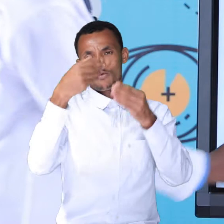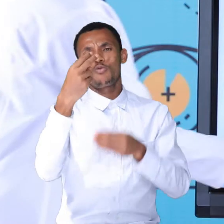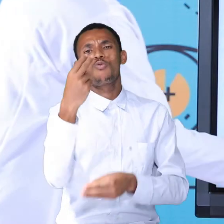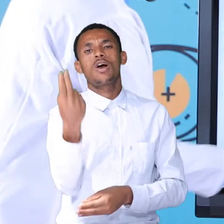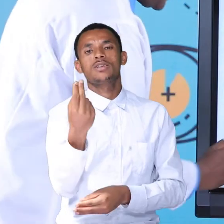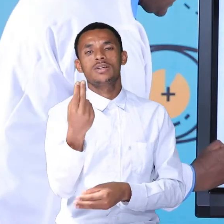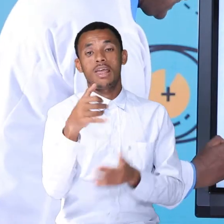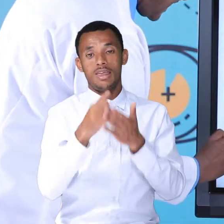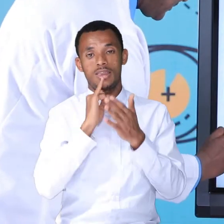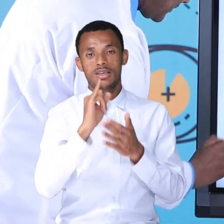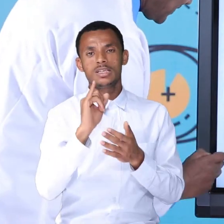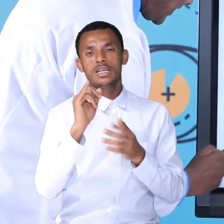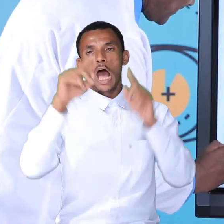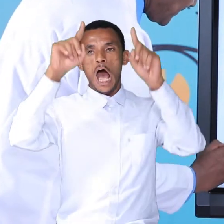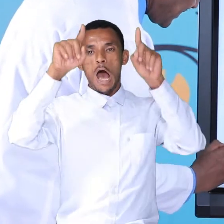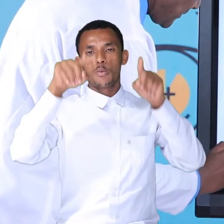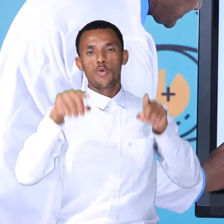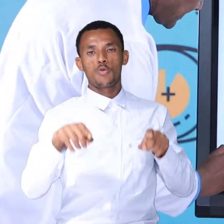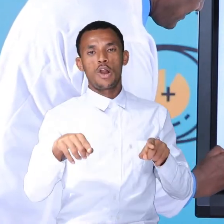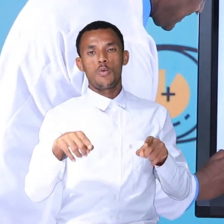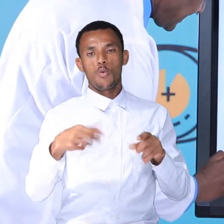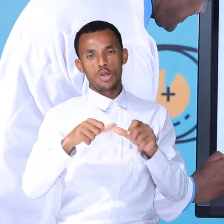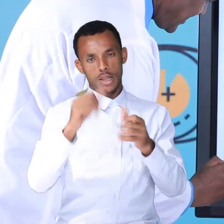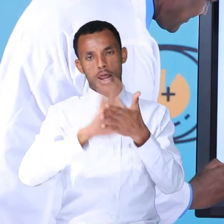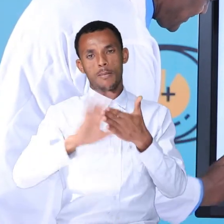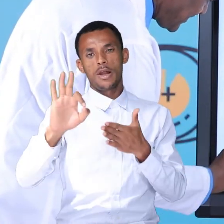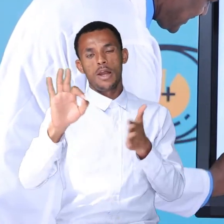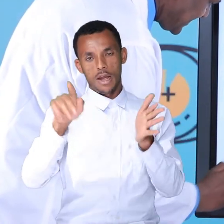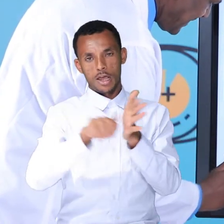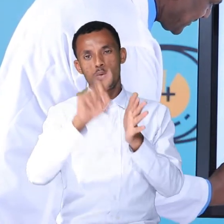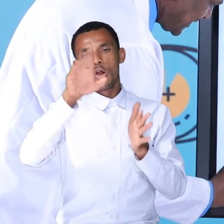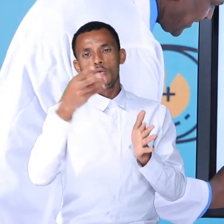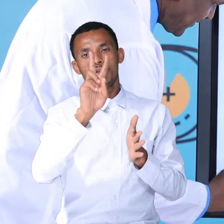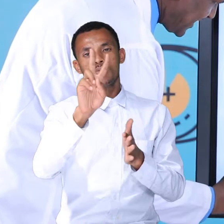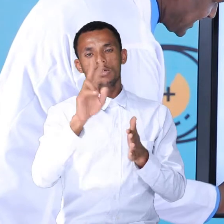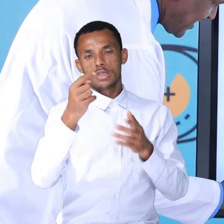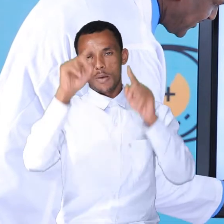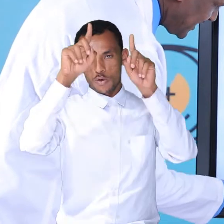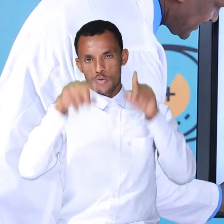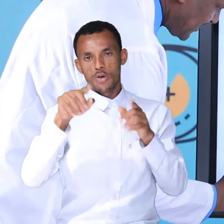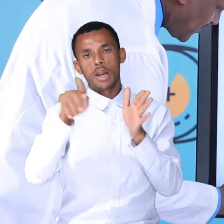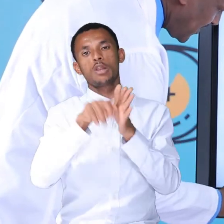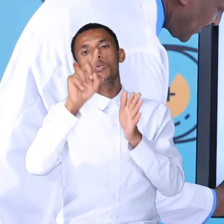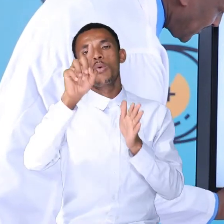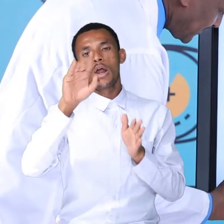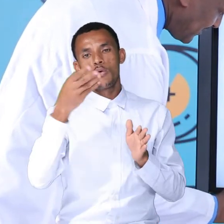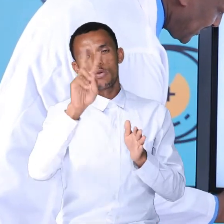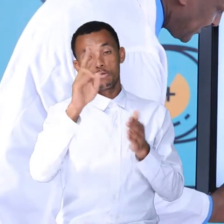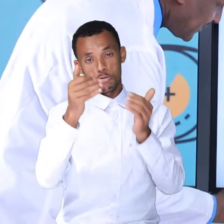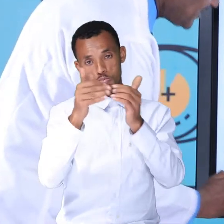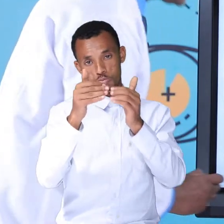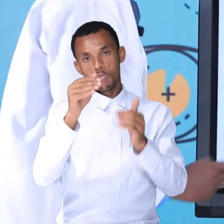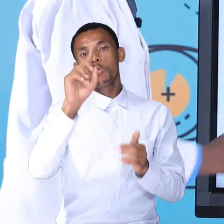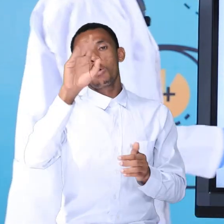function, it is the absolute value of a constant number, negative half. The absolute value of negative half, it gives 1 over 2 it will